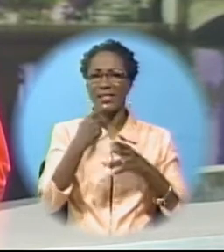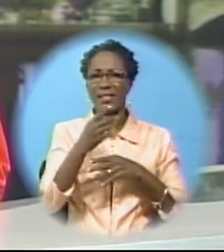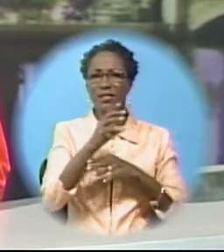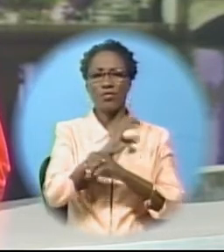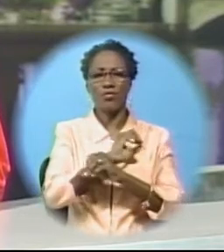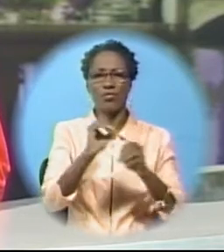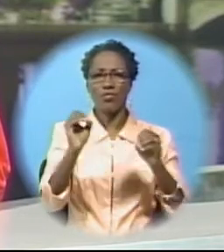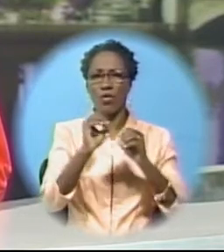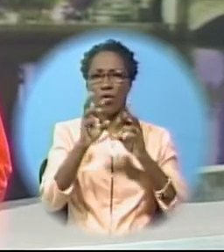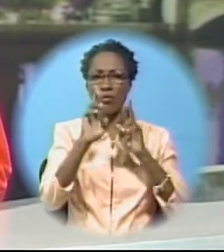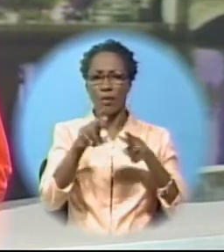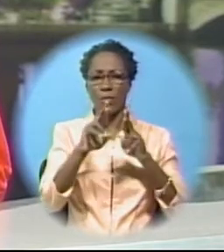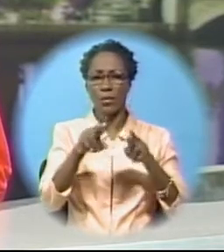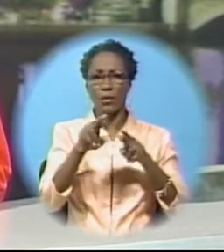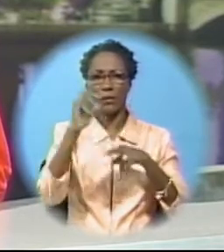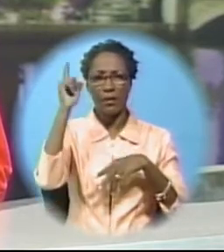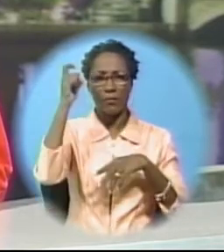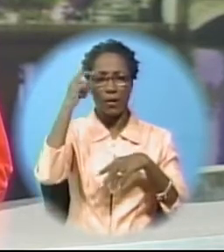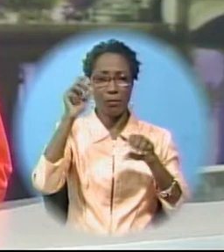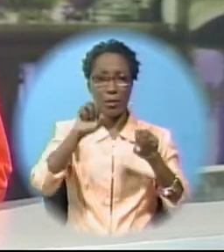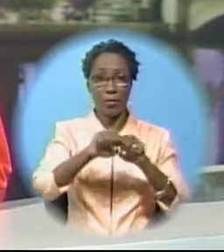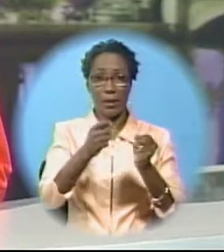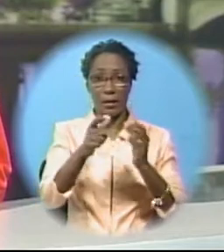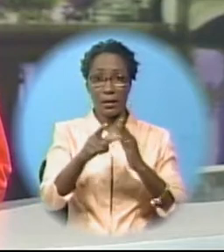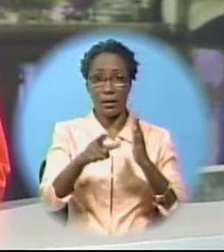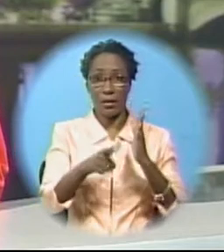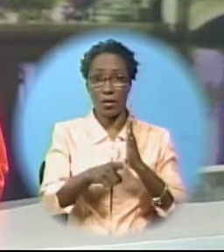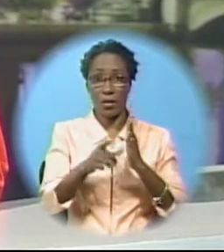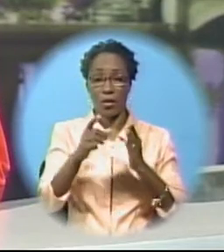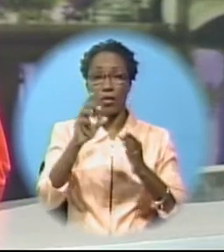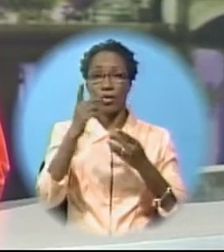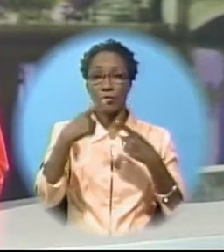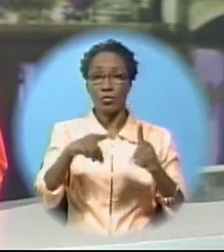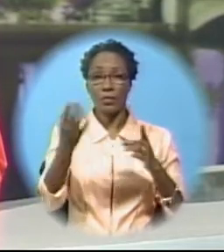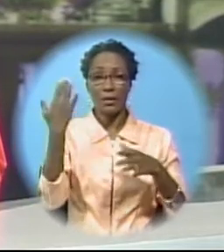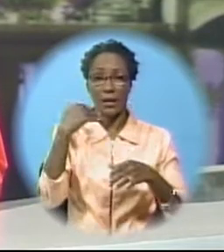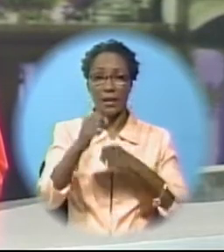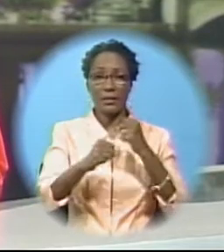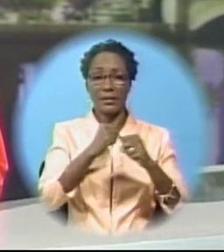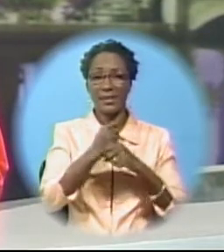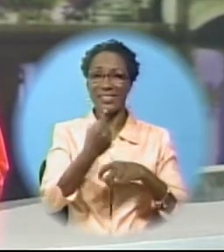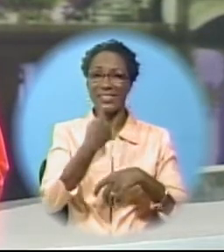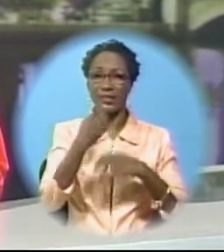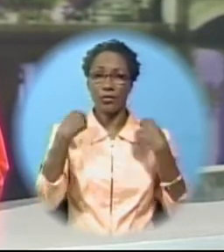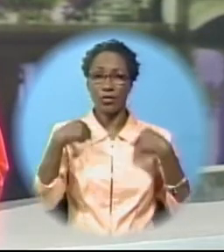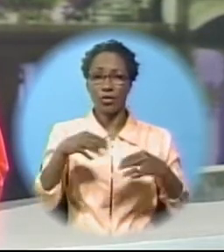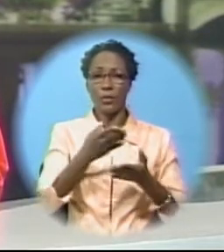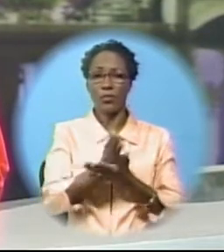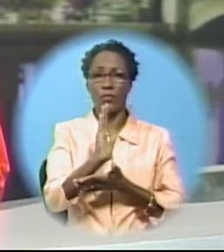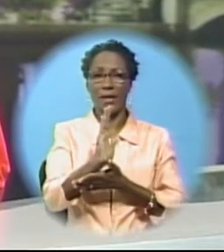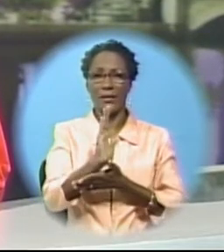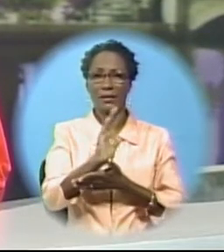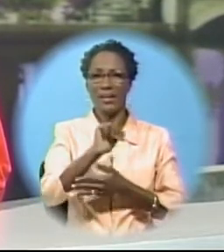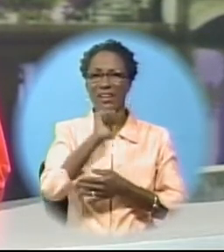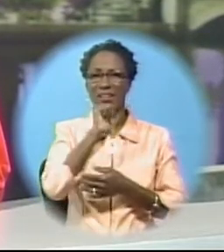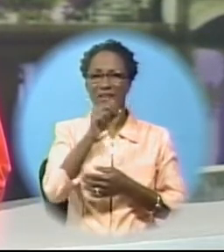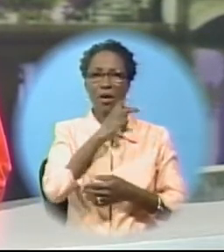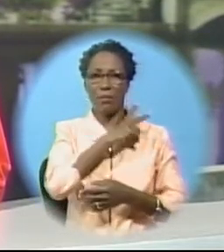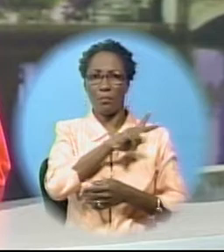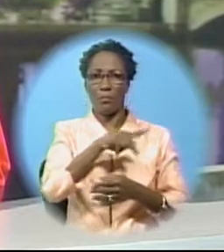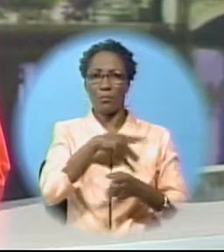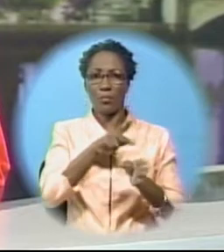of government corruption during the last year. The most serious human rights problems identified were unprofessional conduct by